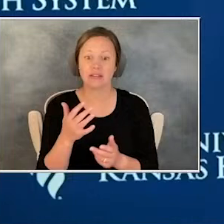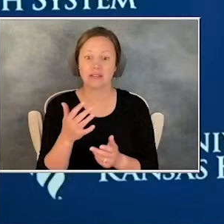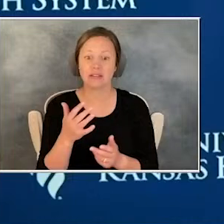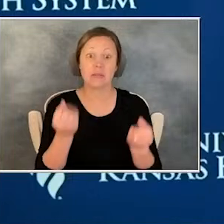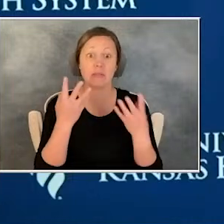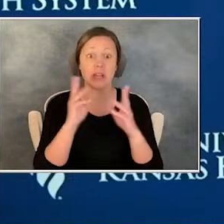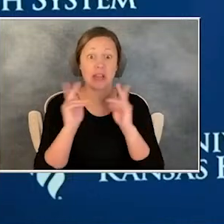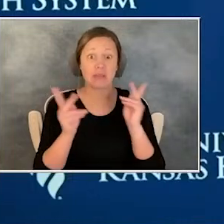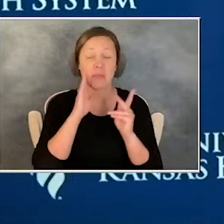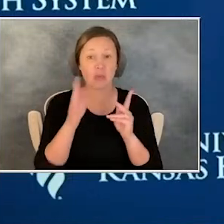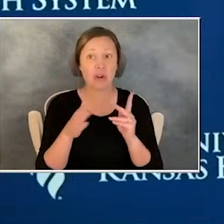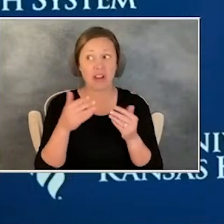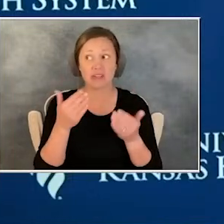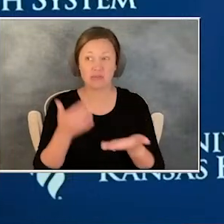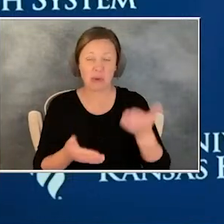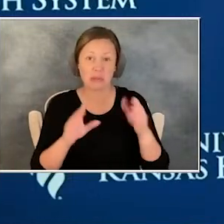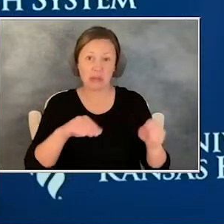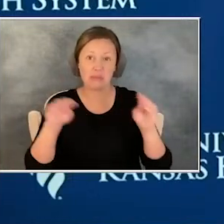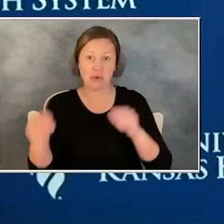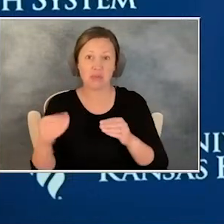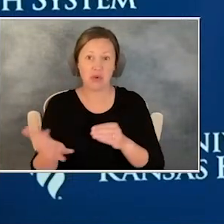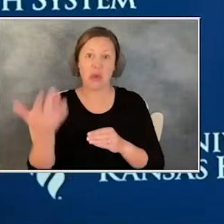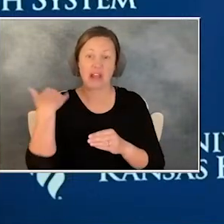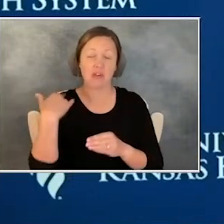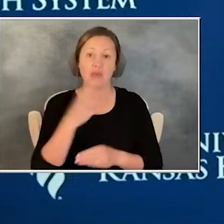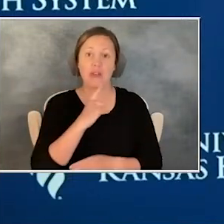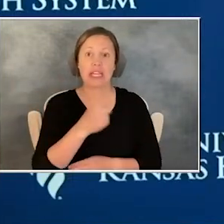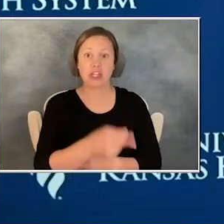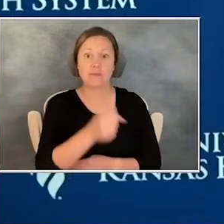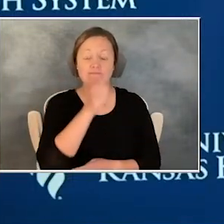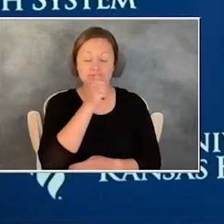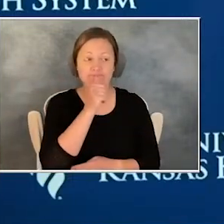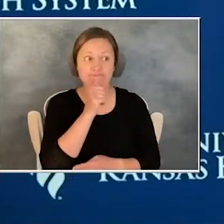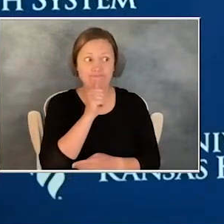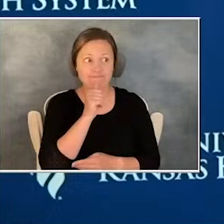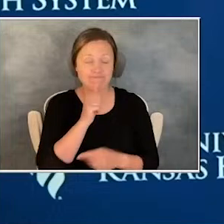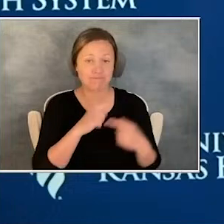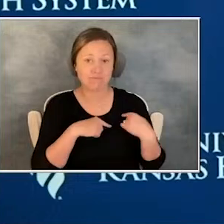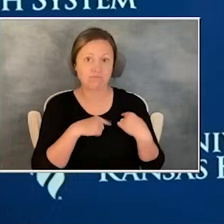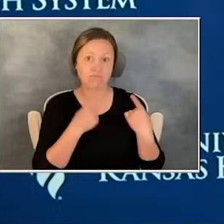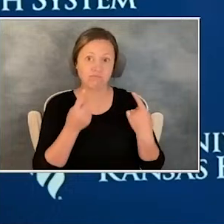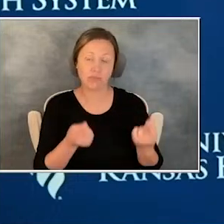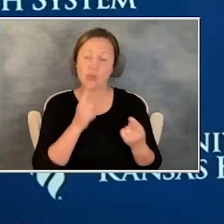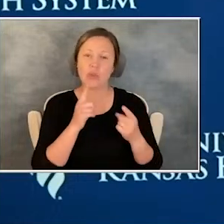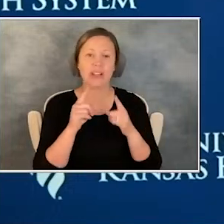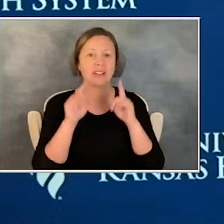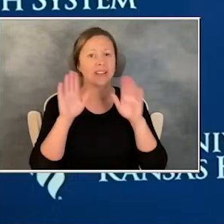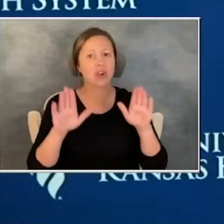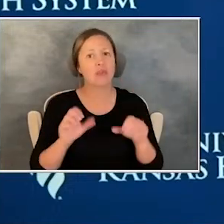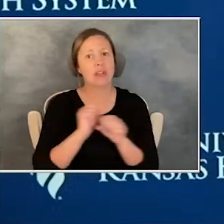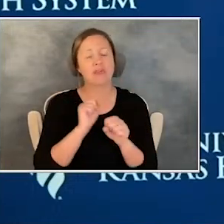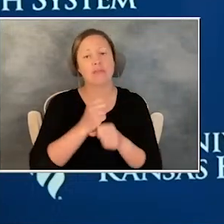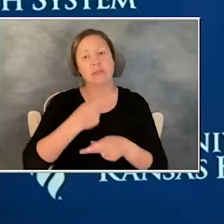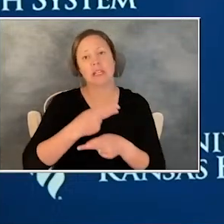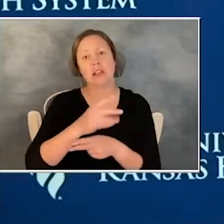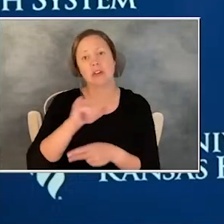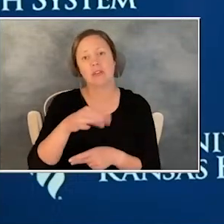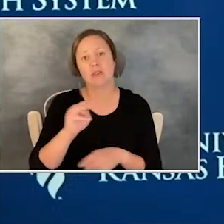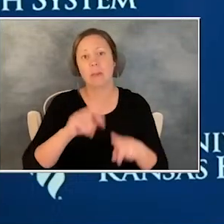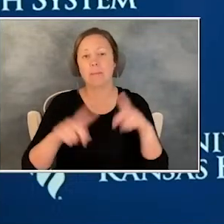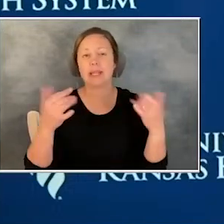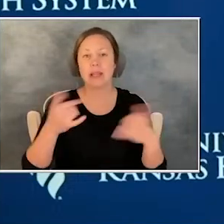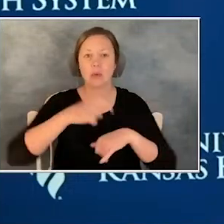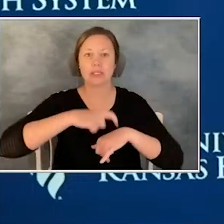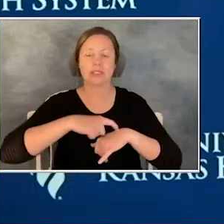ago. You've hung on and you've survived so long, and you've done a great job taking care of Jim, and now it's time for this next